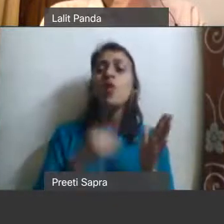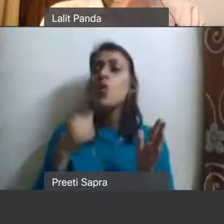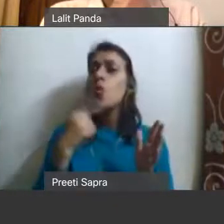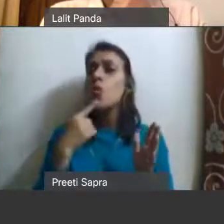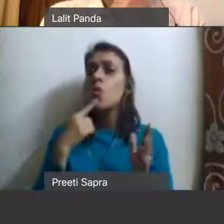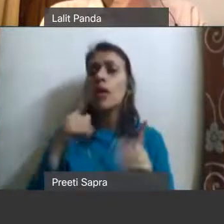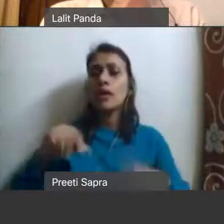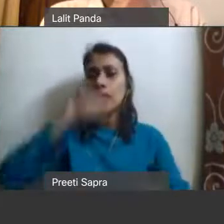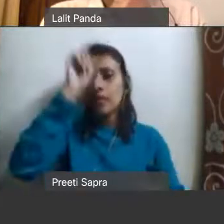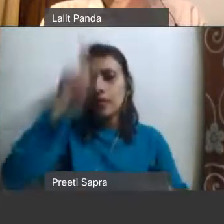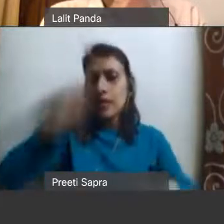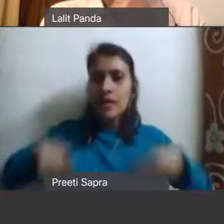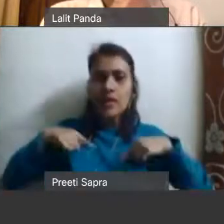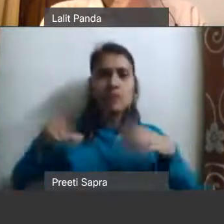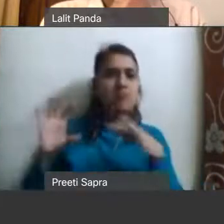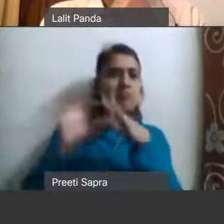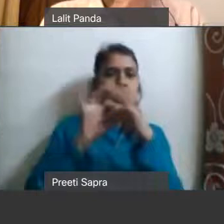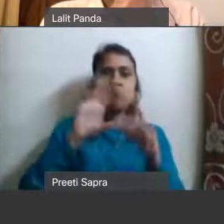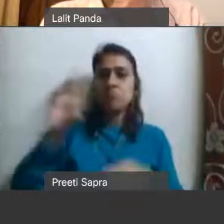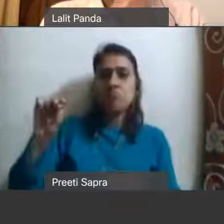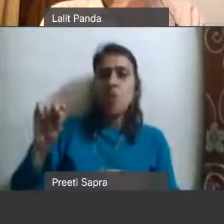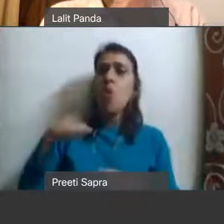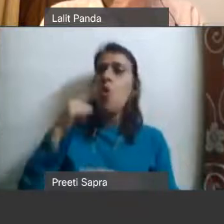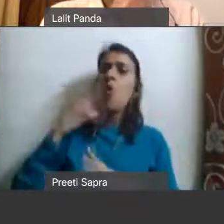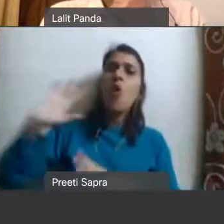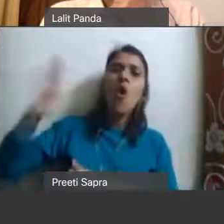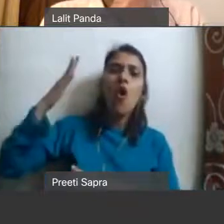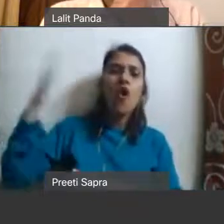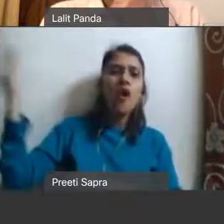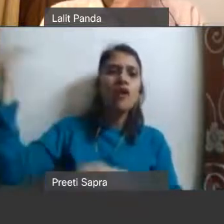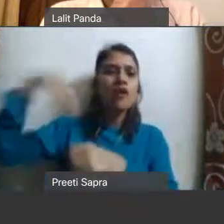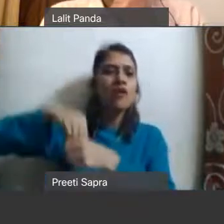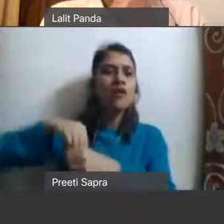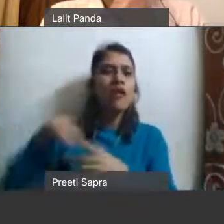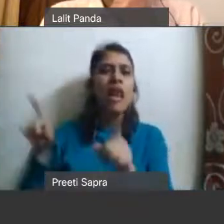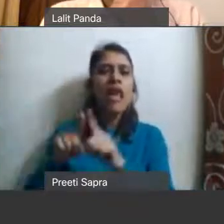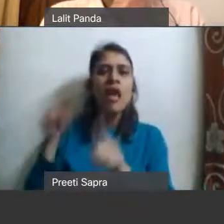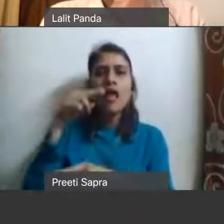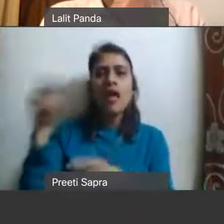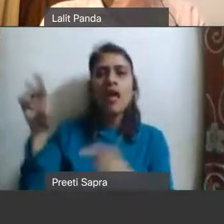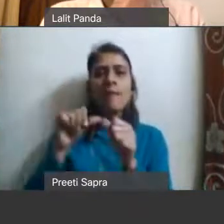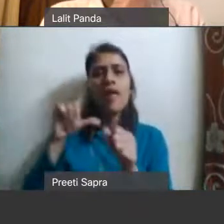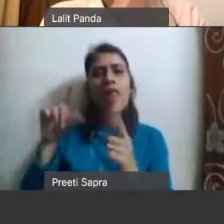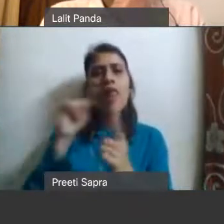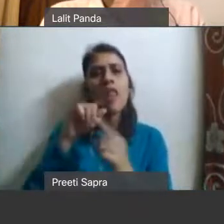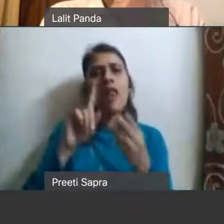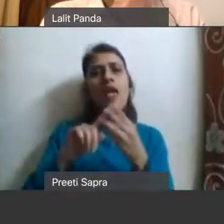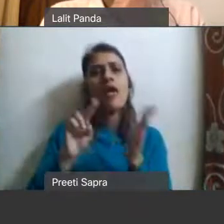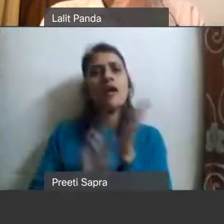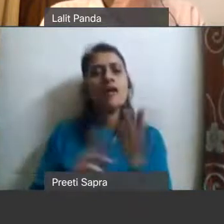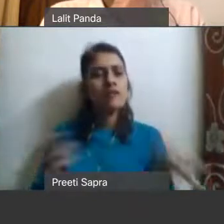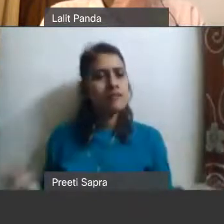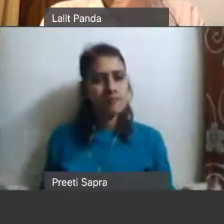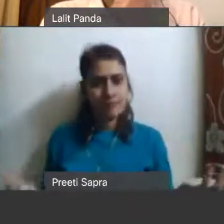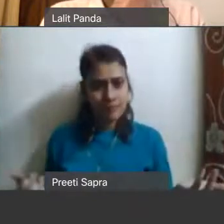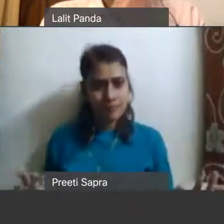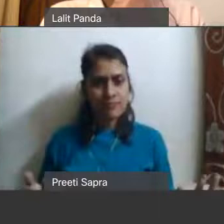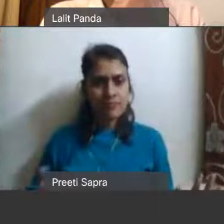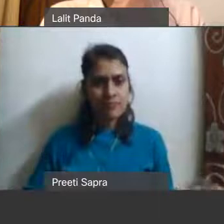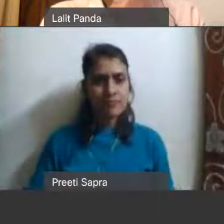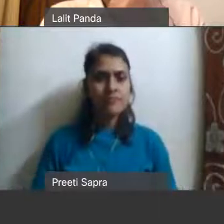What are aliens who are in our territory and subject to states' coercive powers entitled to under the constitutional